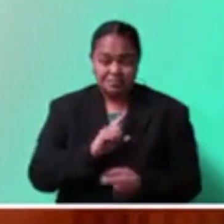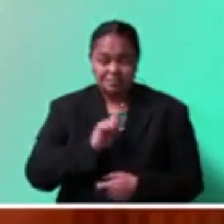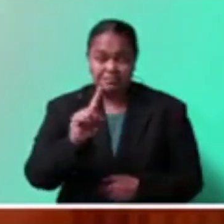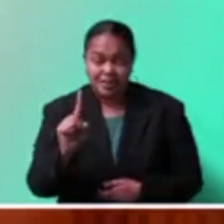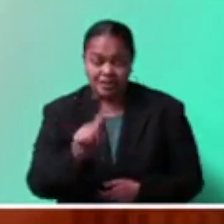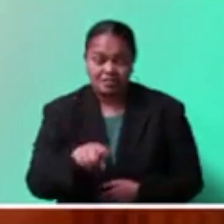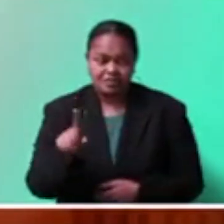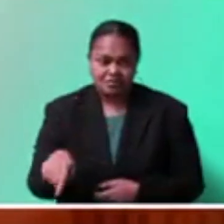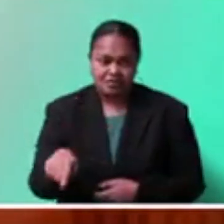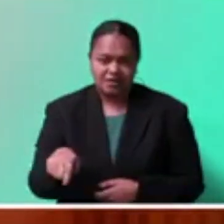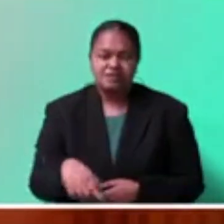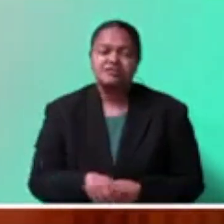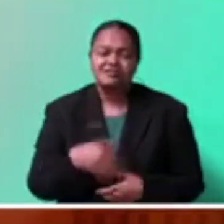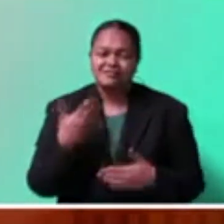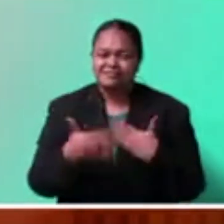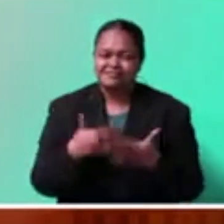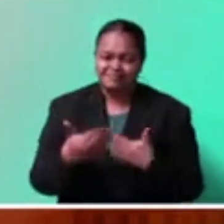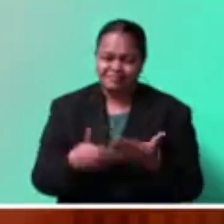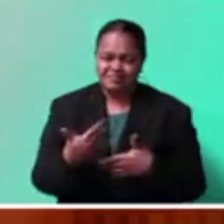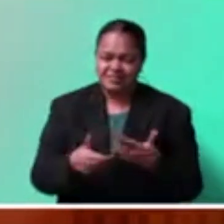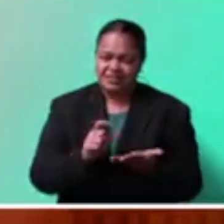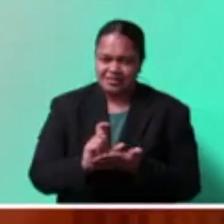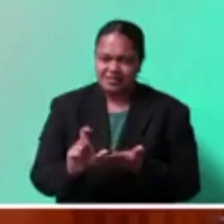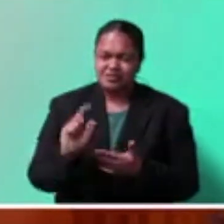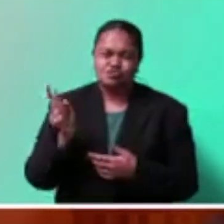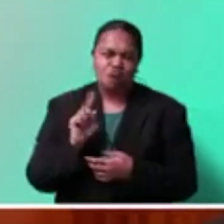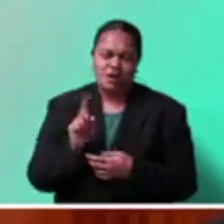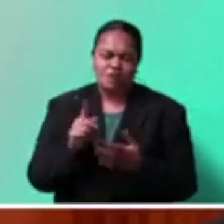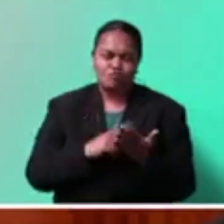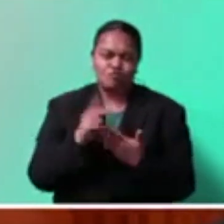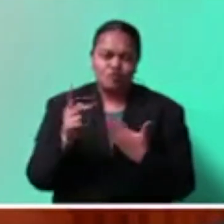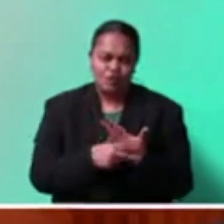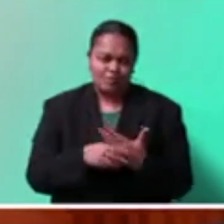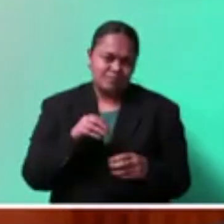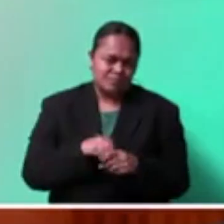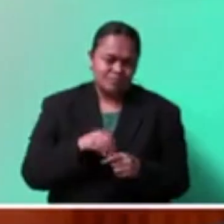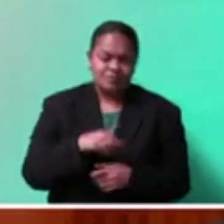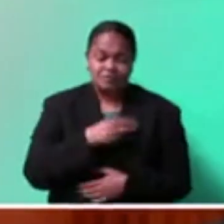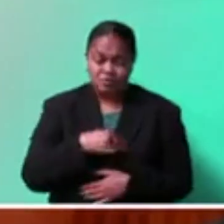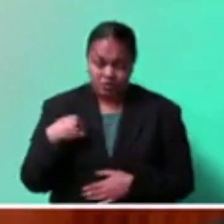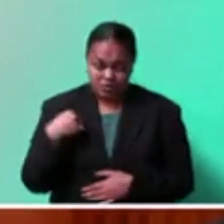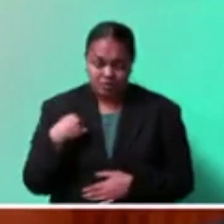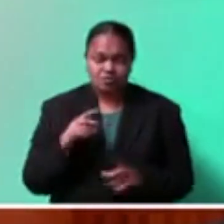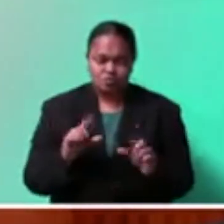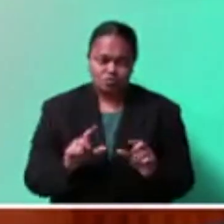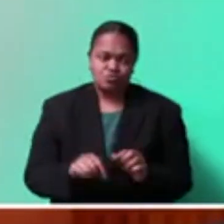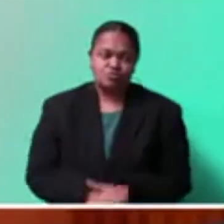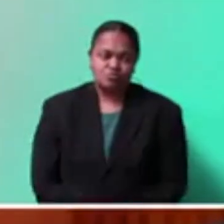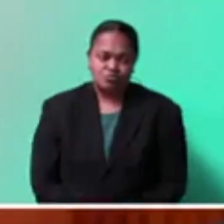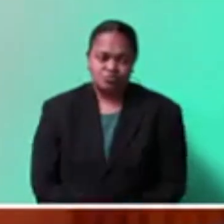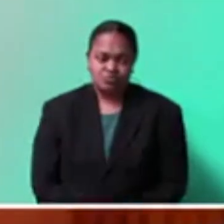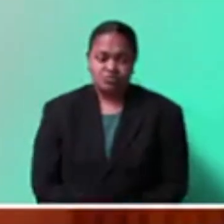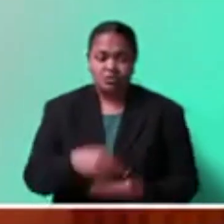and explain very simply as well what certain programs within the ministry are in simple terms.